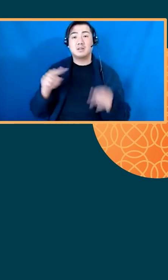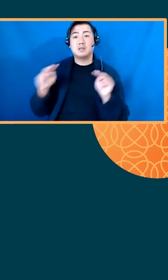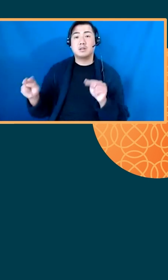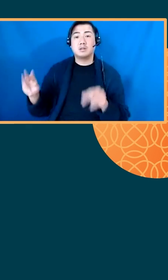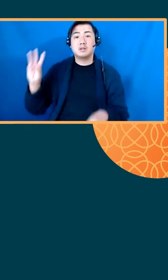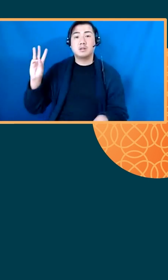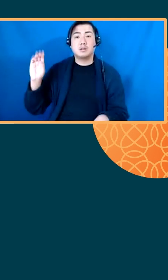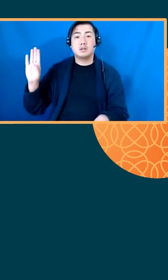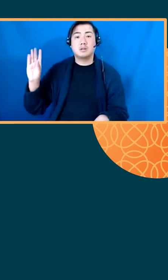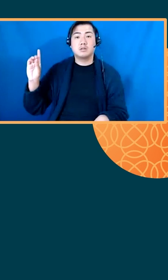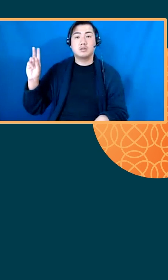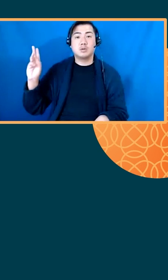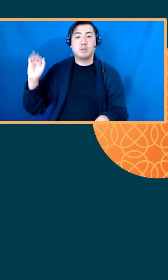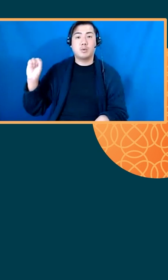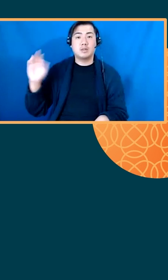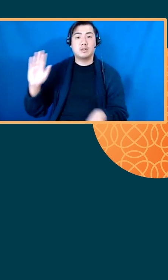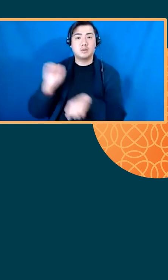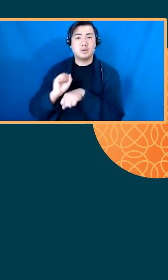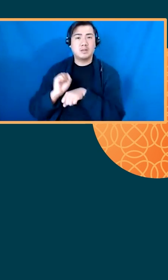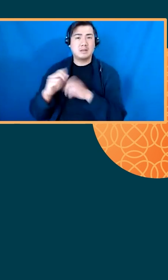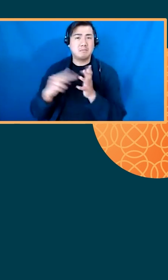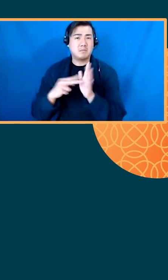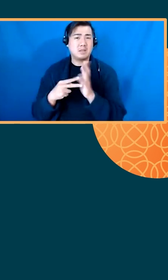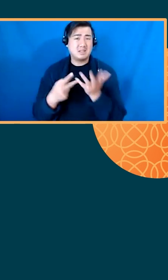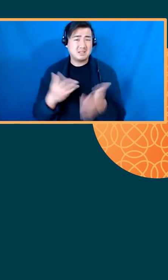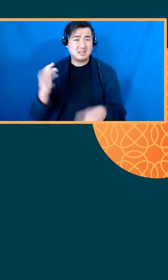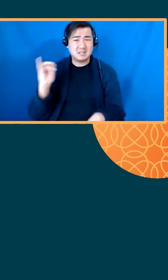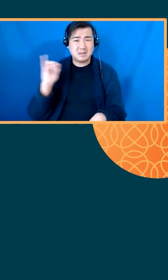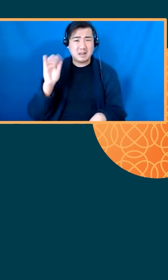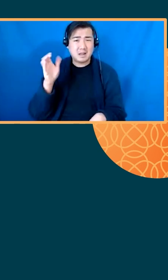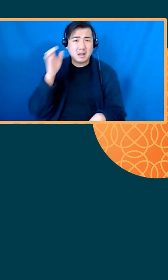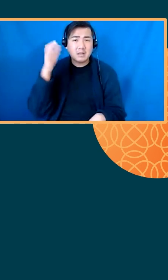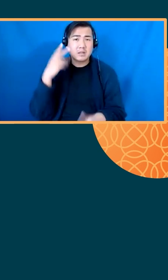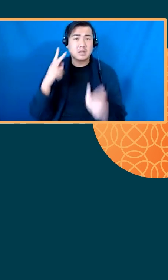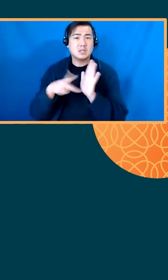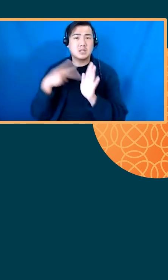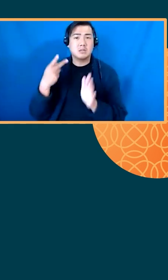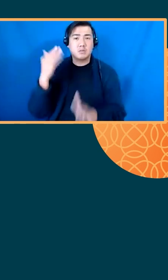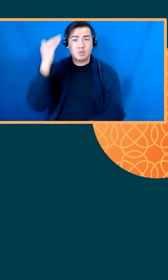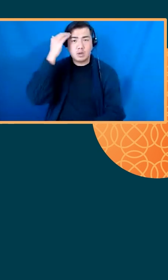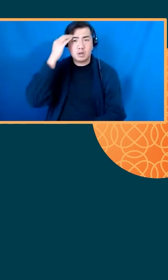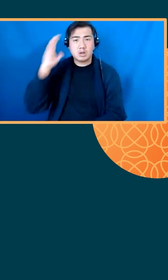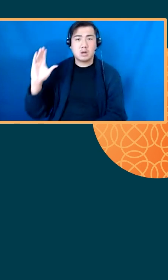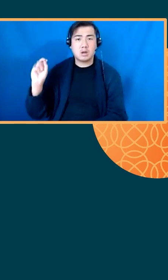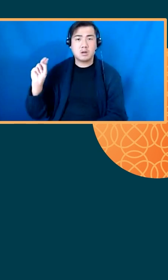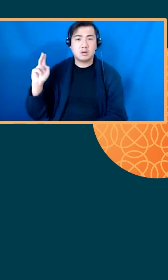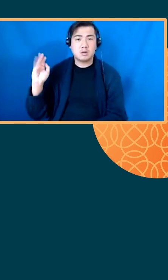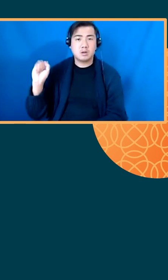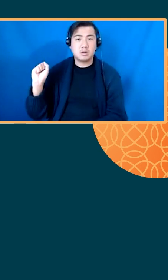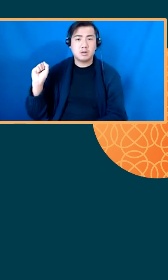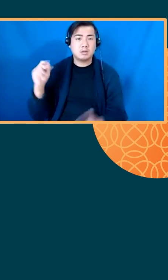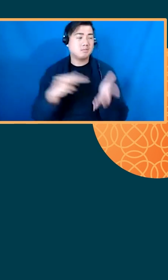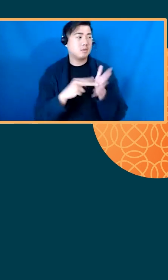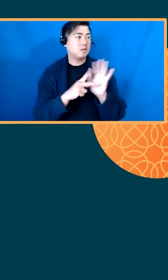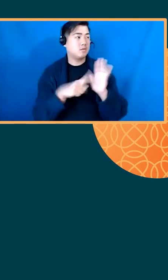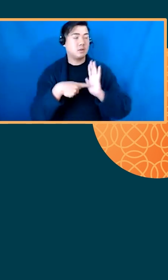a double consciousness, both an expectation from your parents, an expectation of society as to who and what